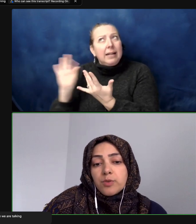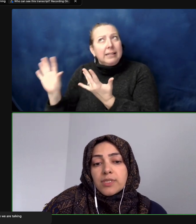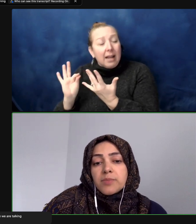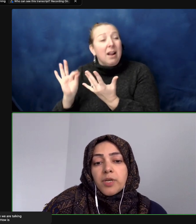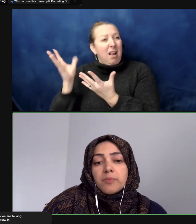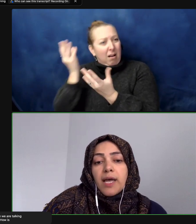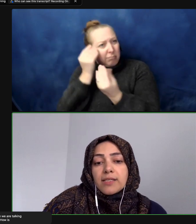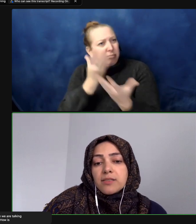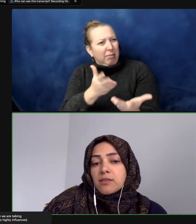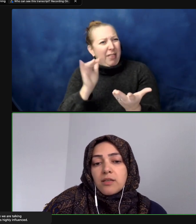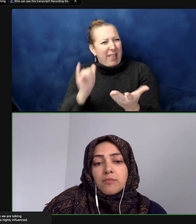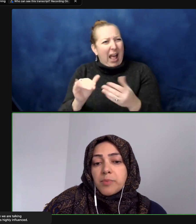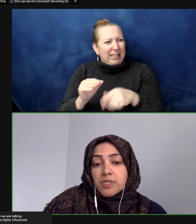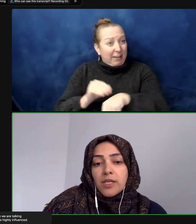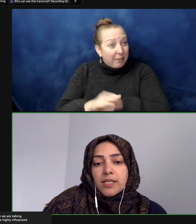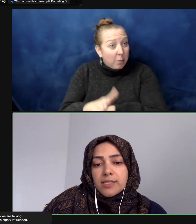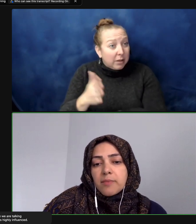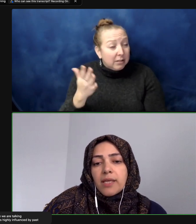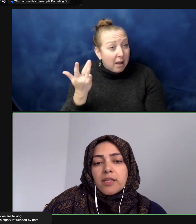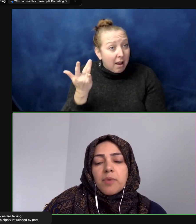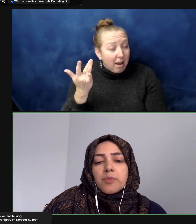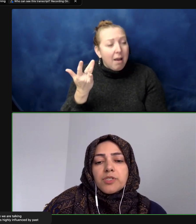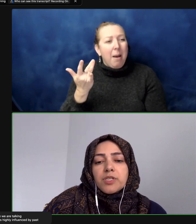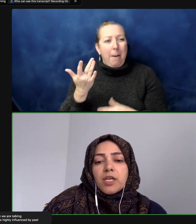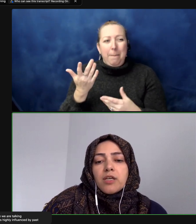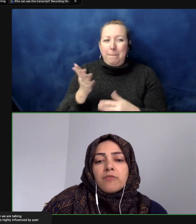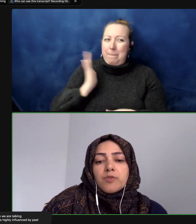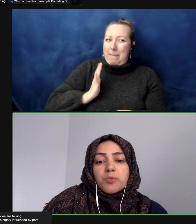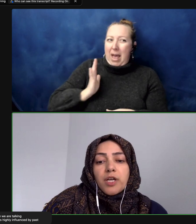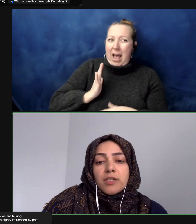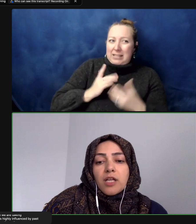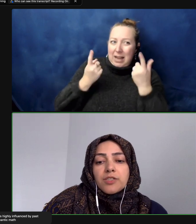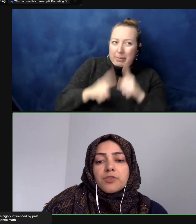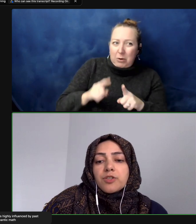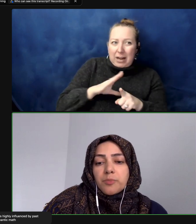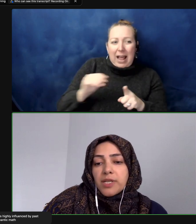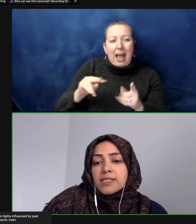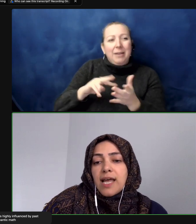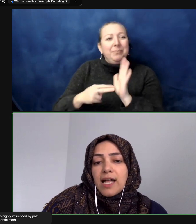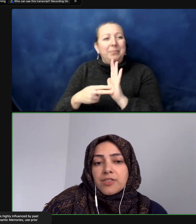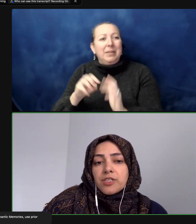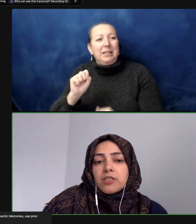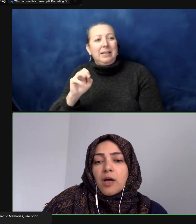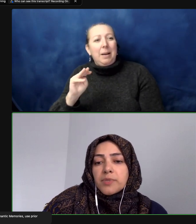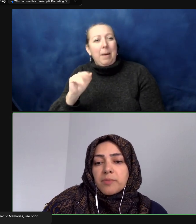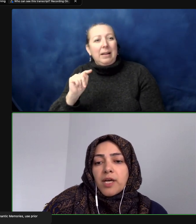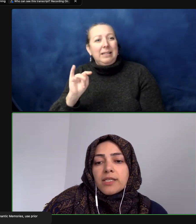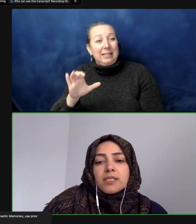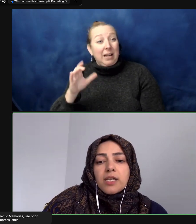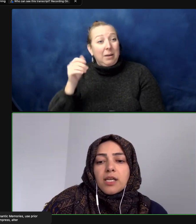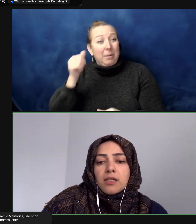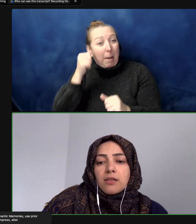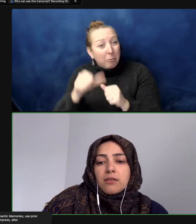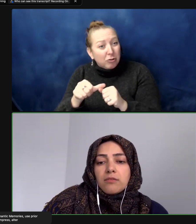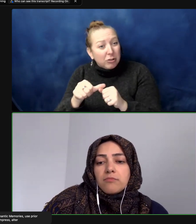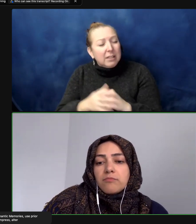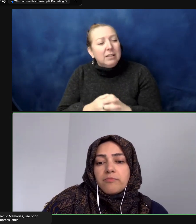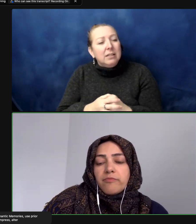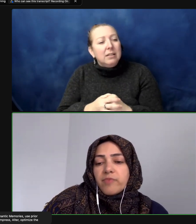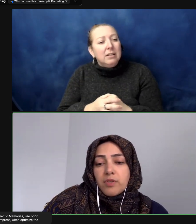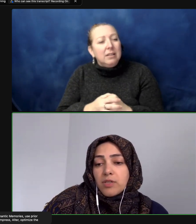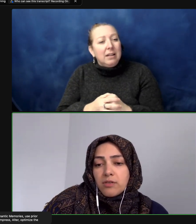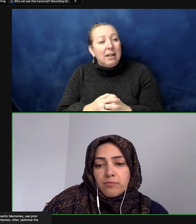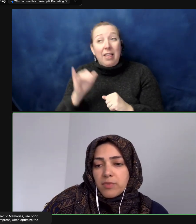highly influenced by past episodic and semantic memories. We use prior knowledge to compress, alter, optimize,